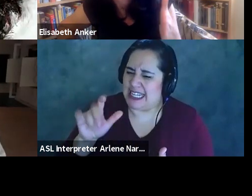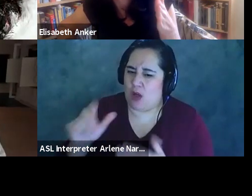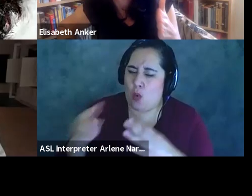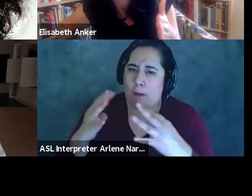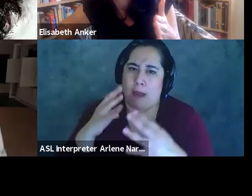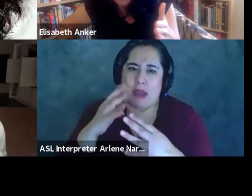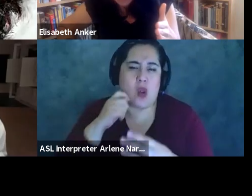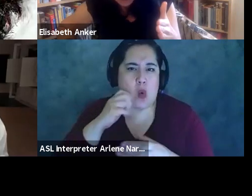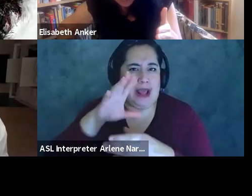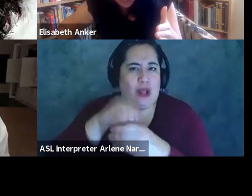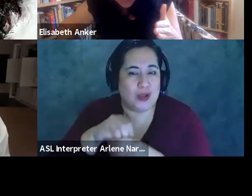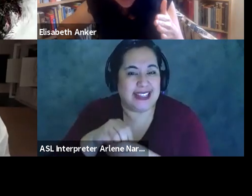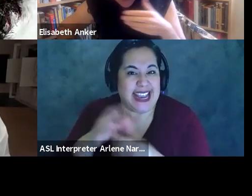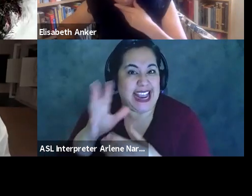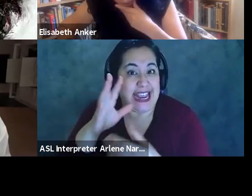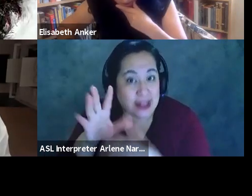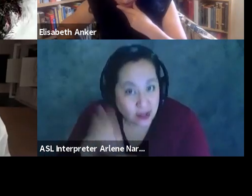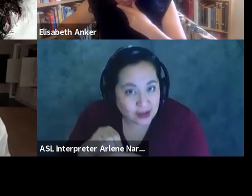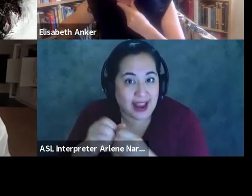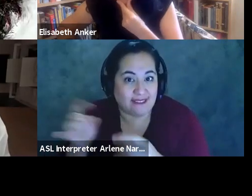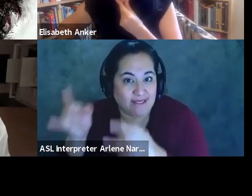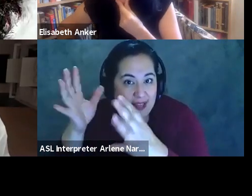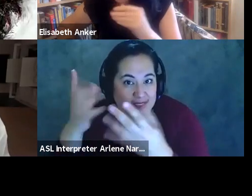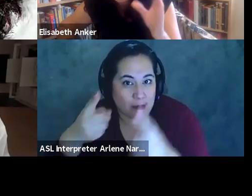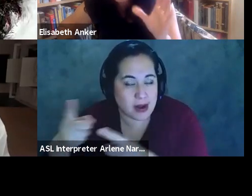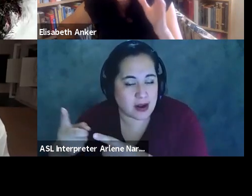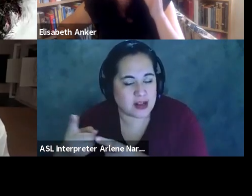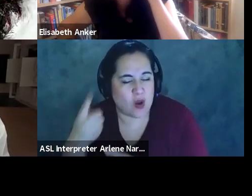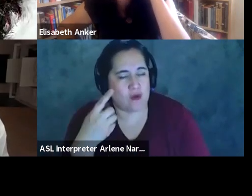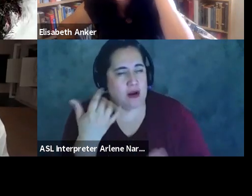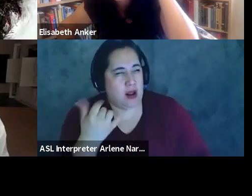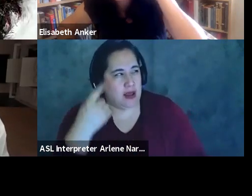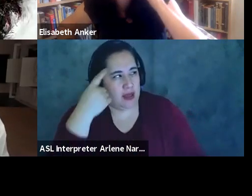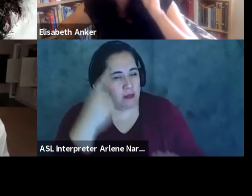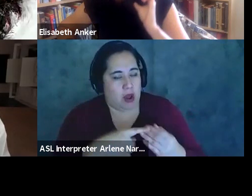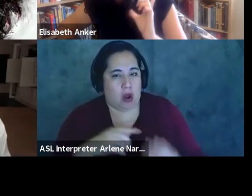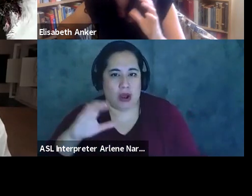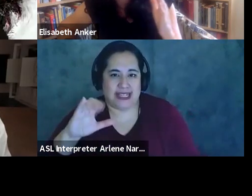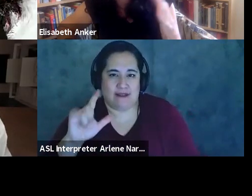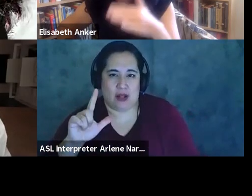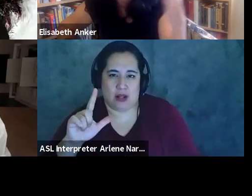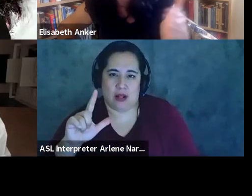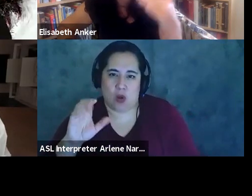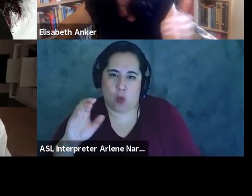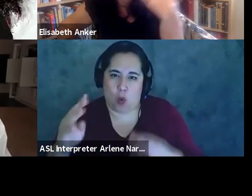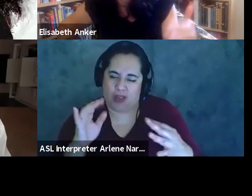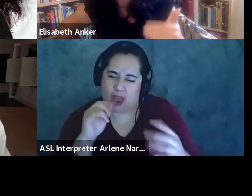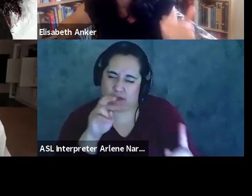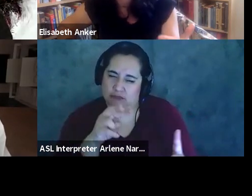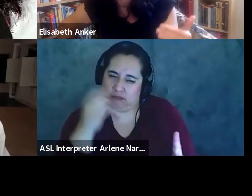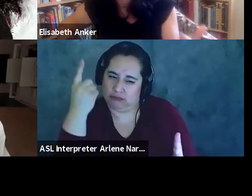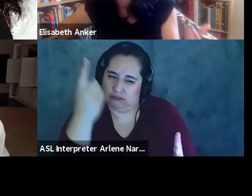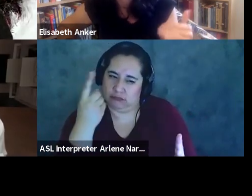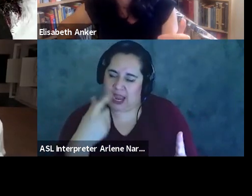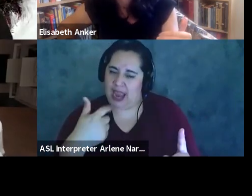even in its violence. So in this sense, to think about Civil War in those ways, I, as somebody